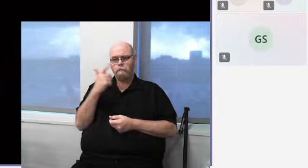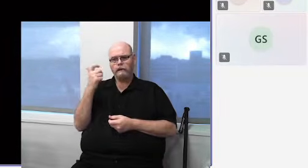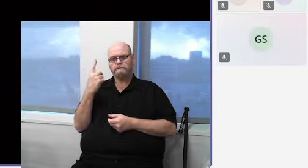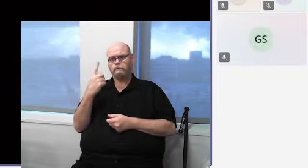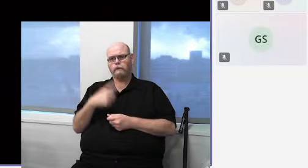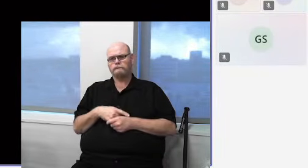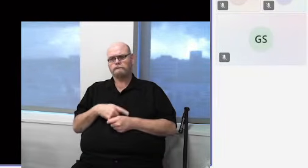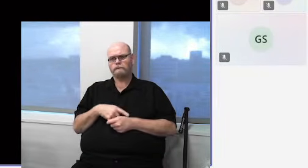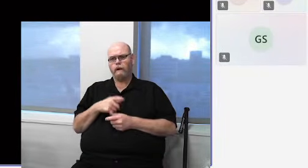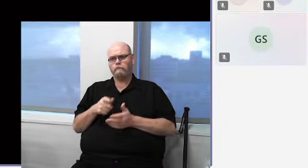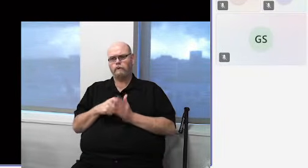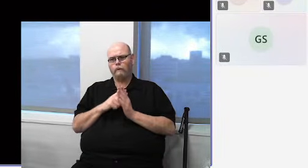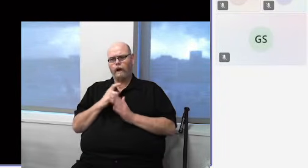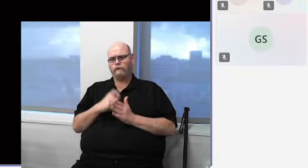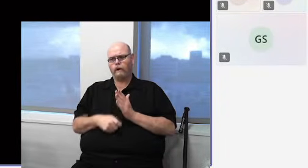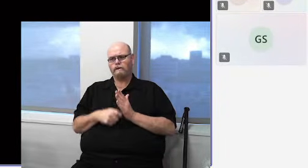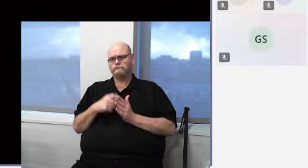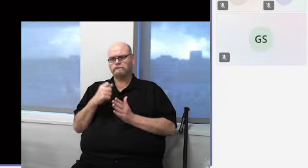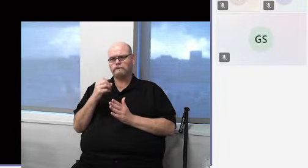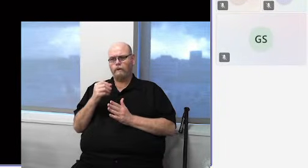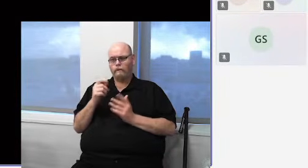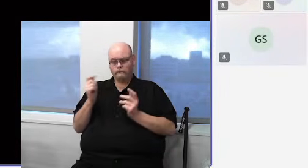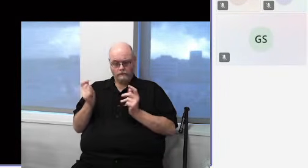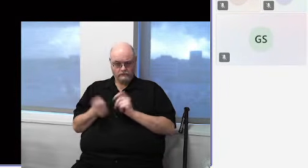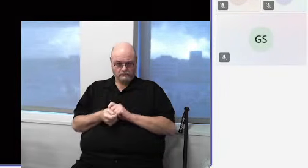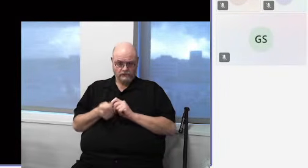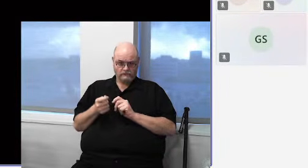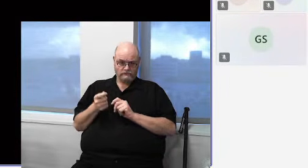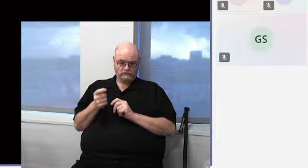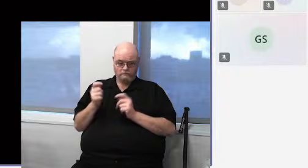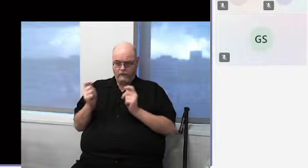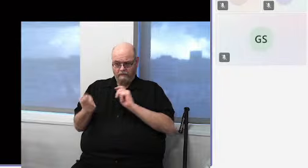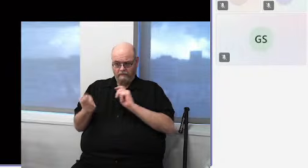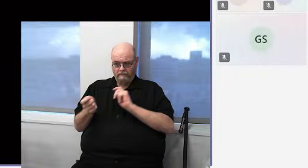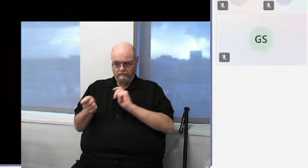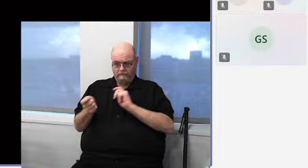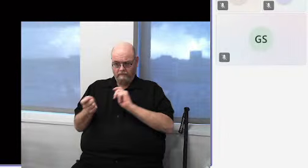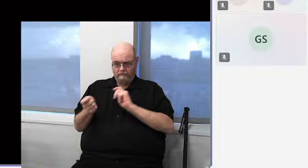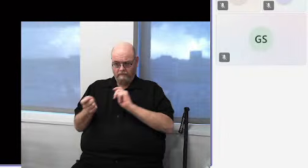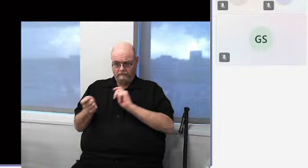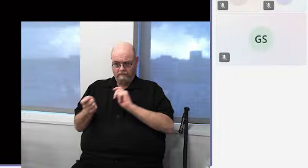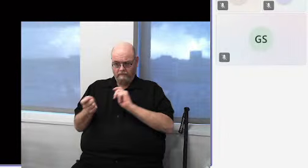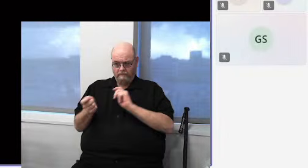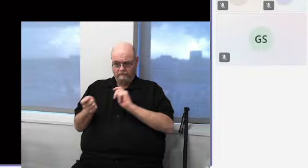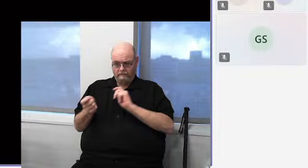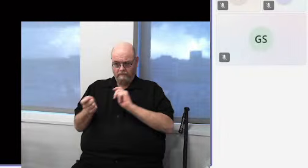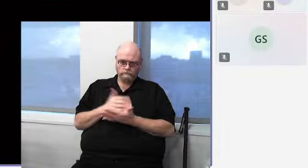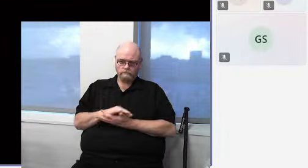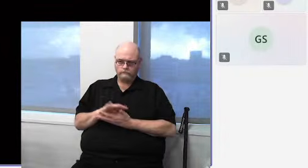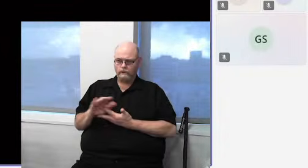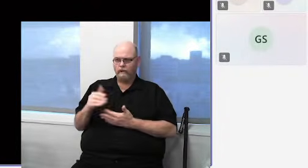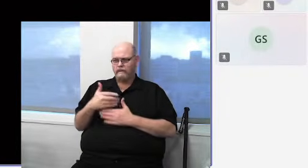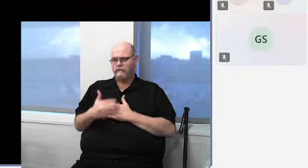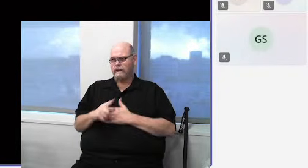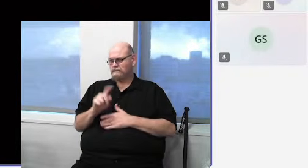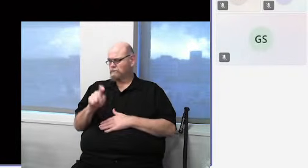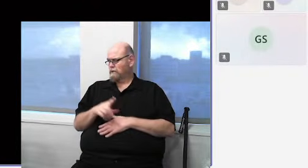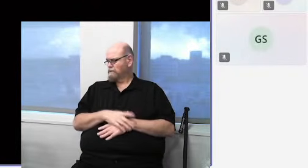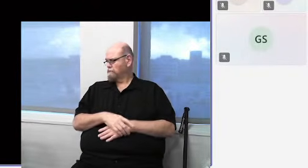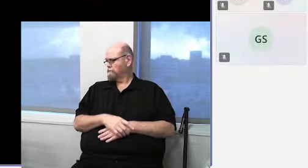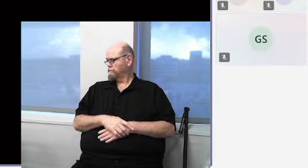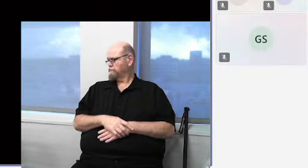Yeah, because it's just one-time required costs. So once we make those modifications, we don't have to do any more work.